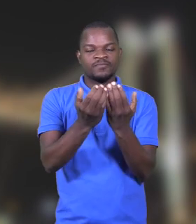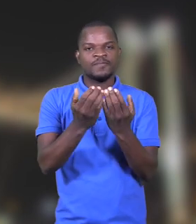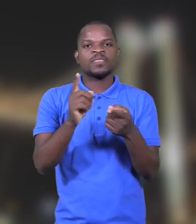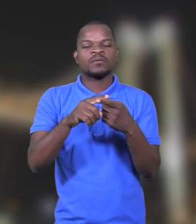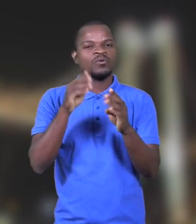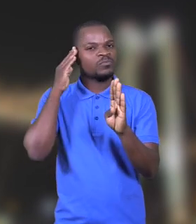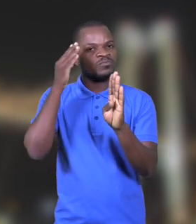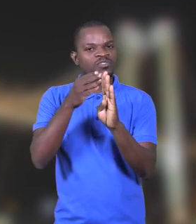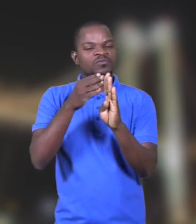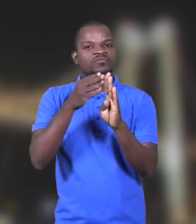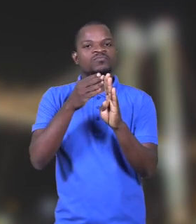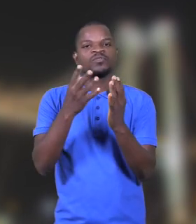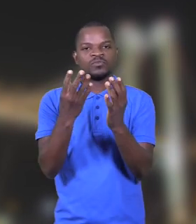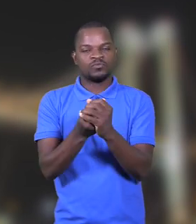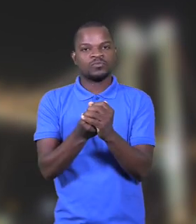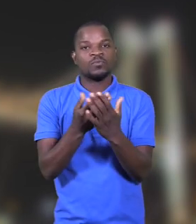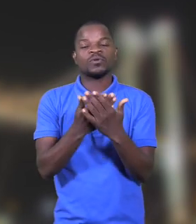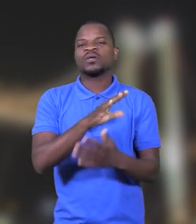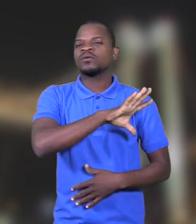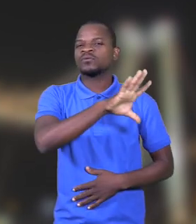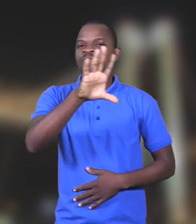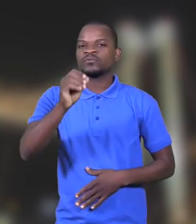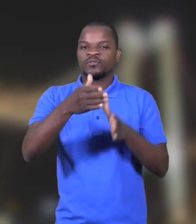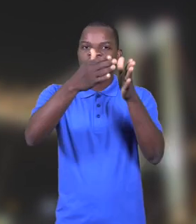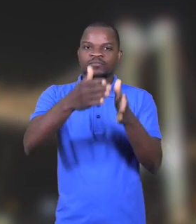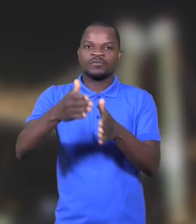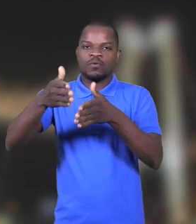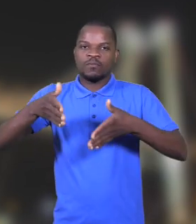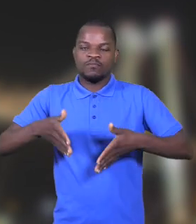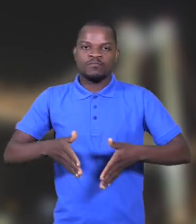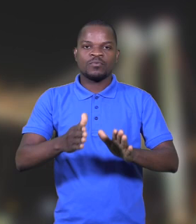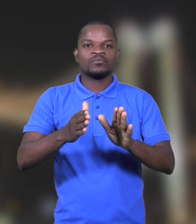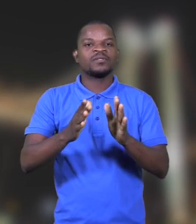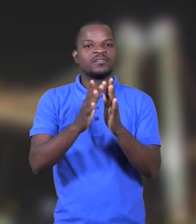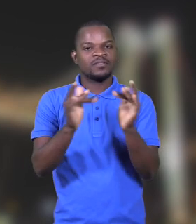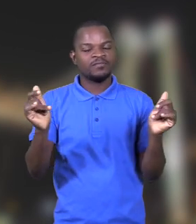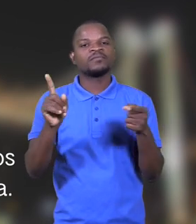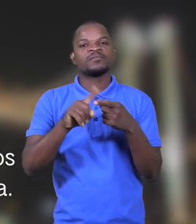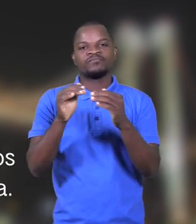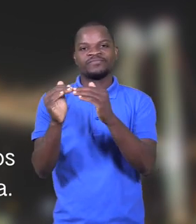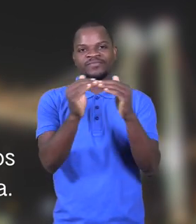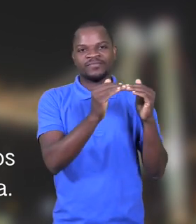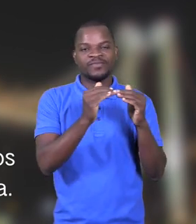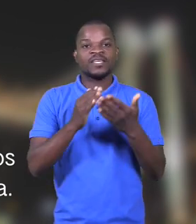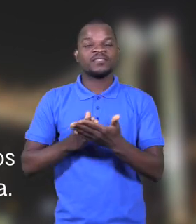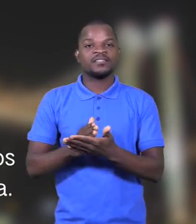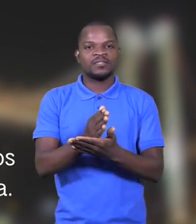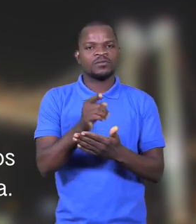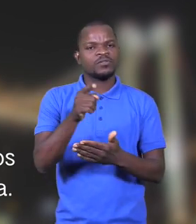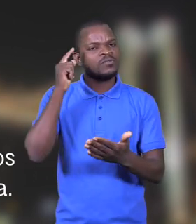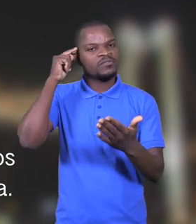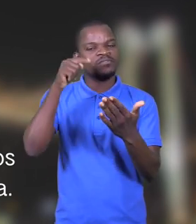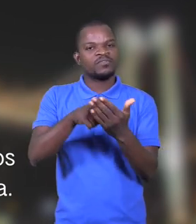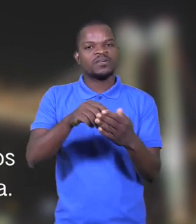All people are born free and equal in dignity and rights. This is a central